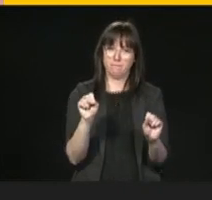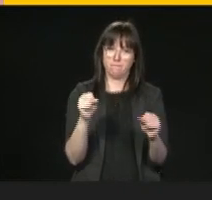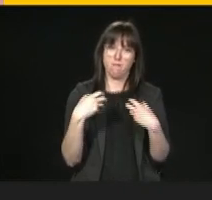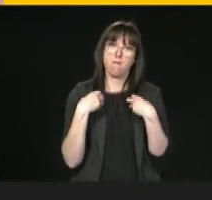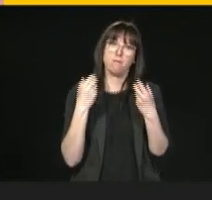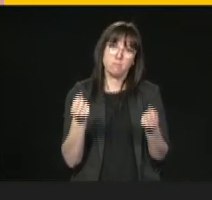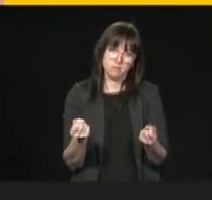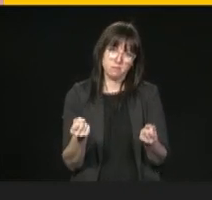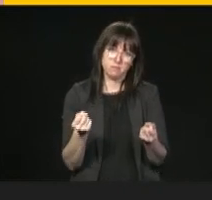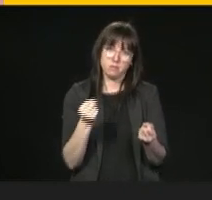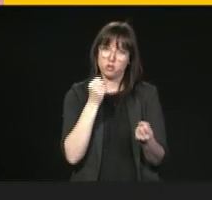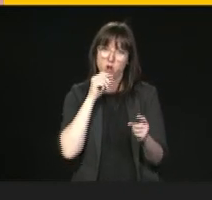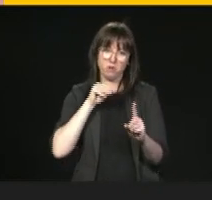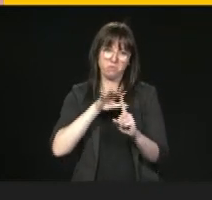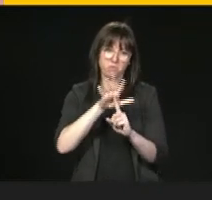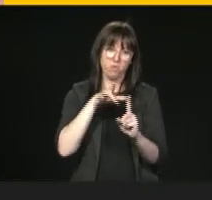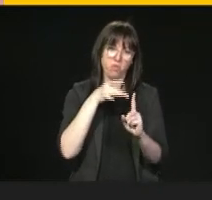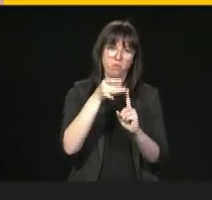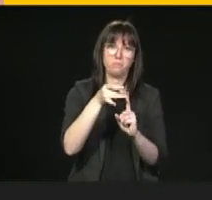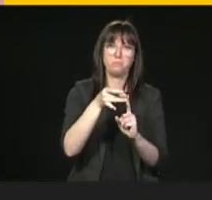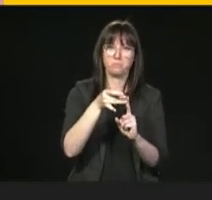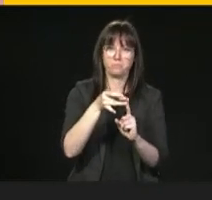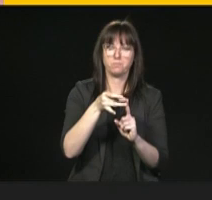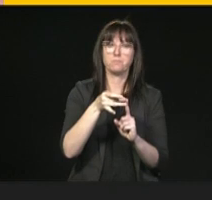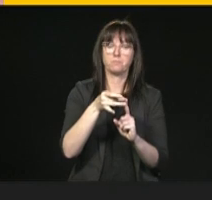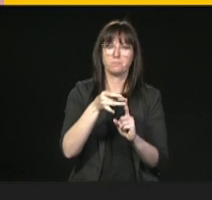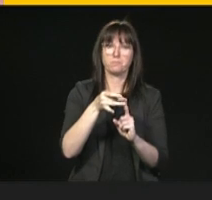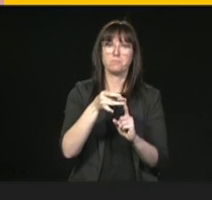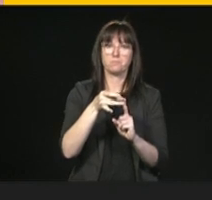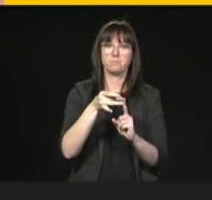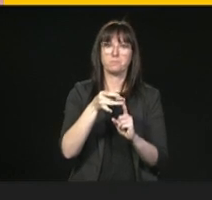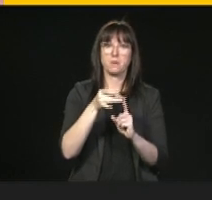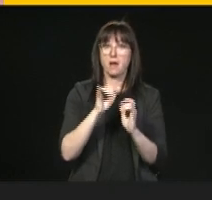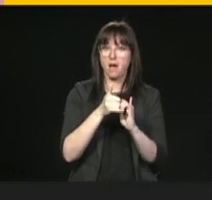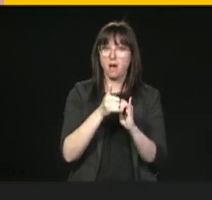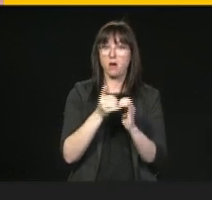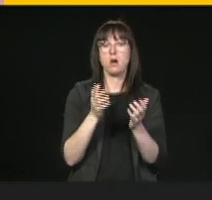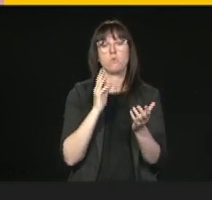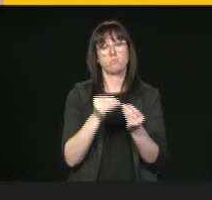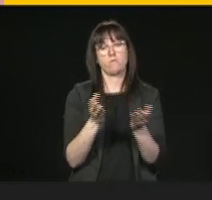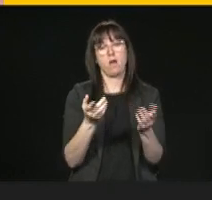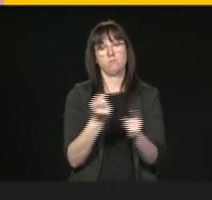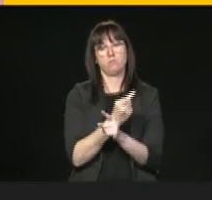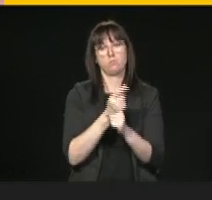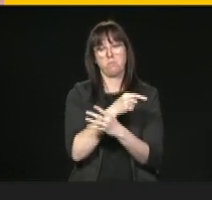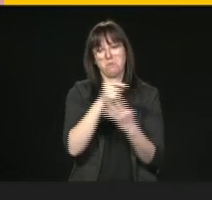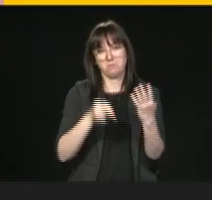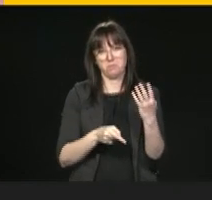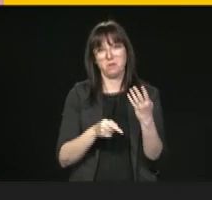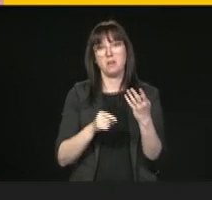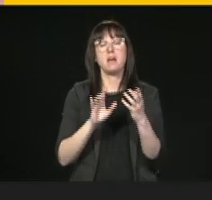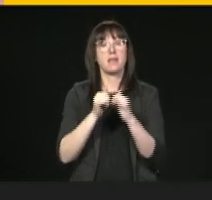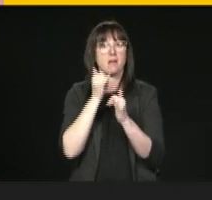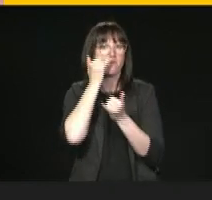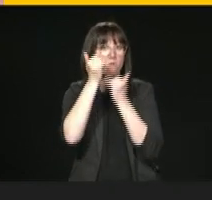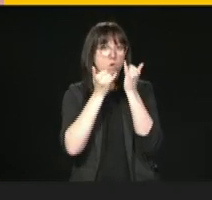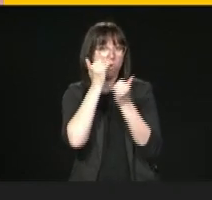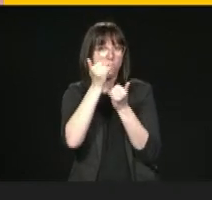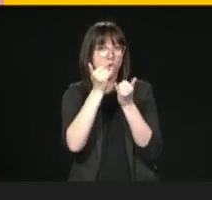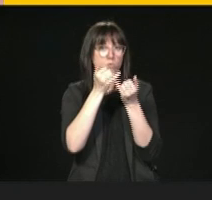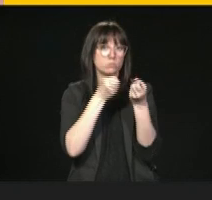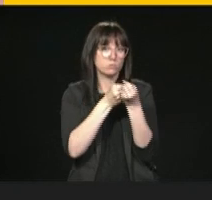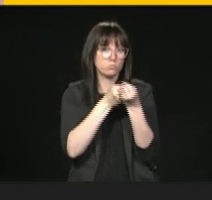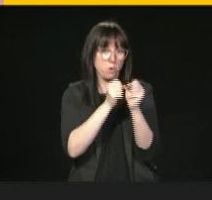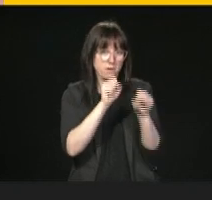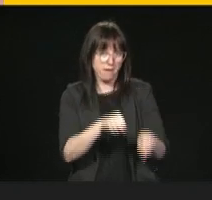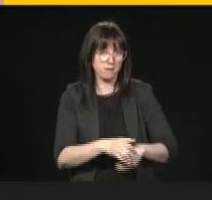by offering them appropriate measures to offer services by telephone so that people can receive the services that they are